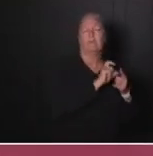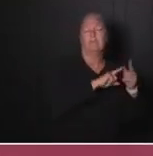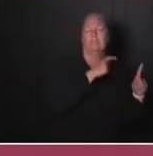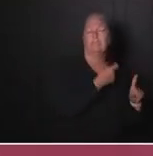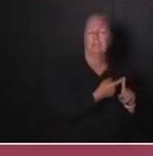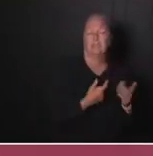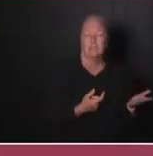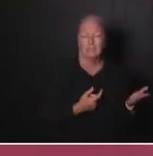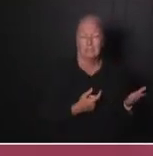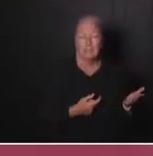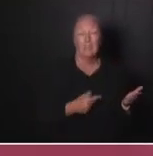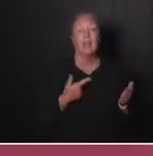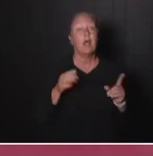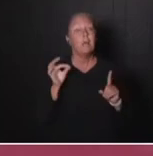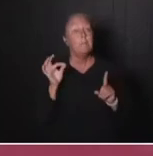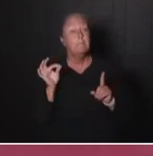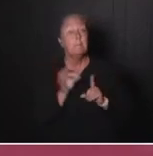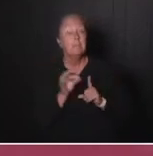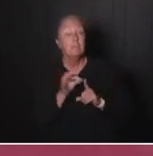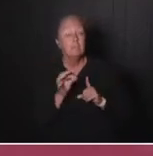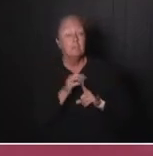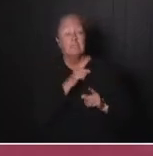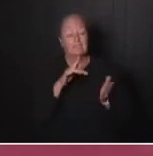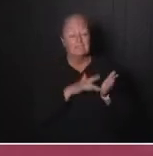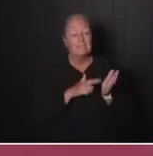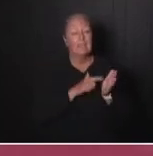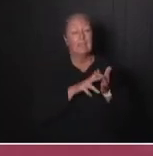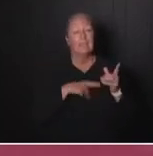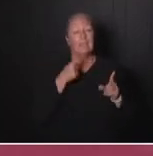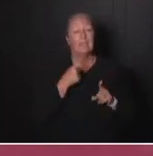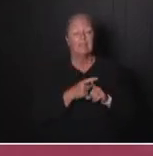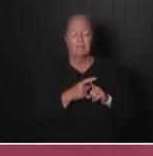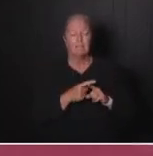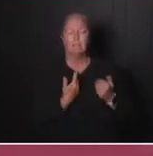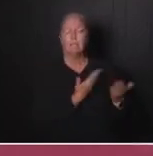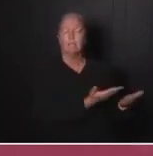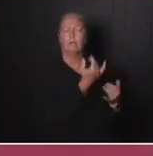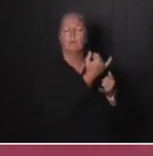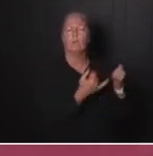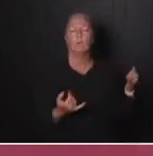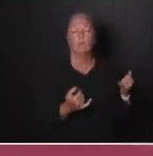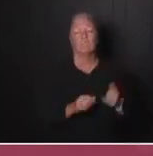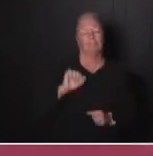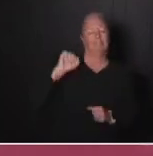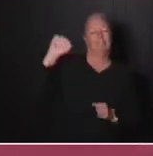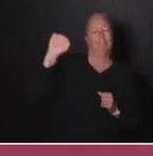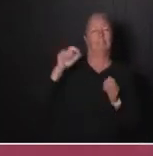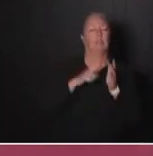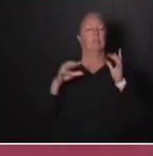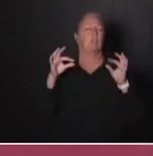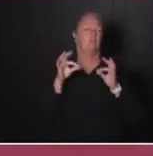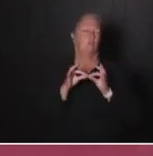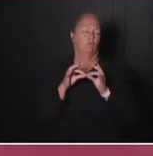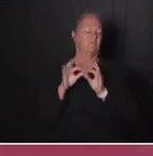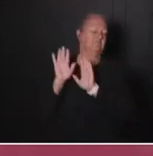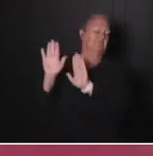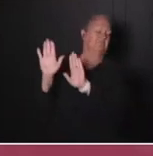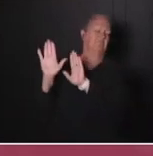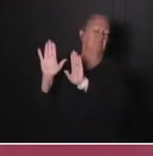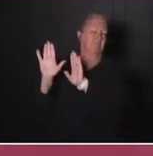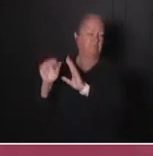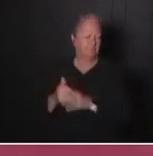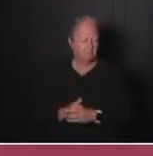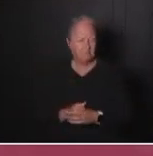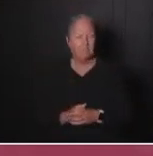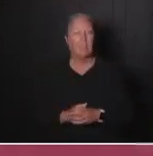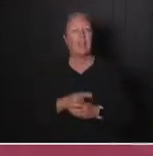they monstered pensioners and Centrelink clients. That is the Liberals in a nutshell. Strong against